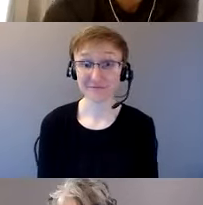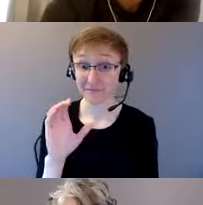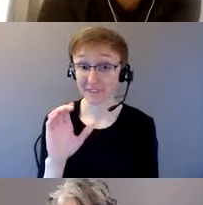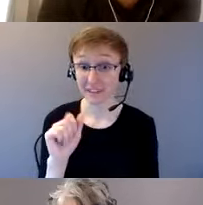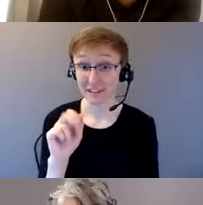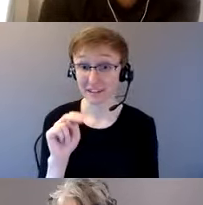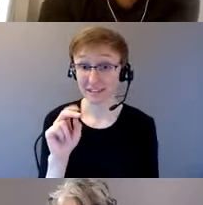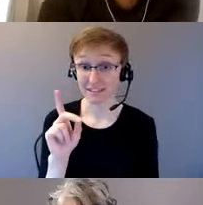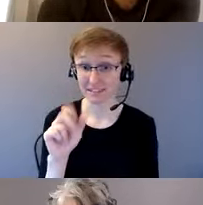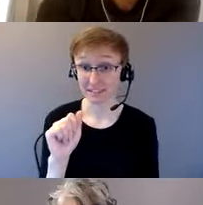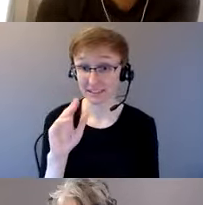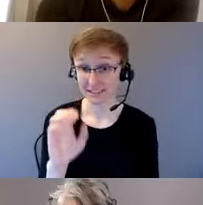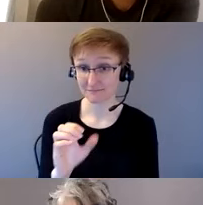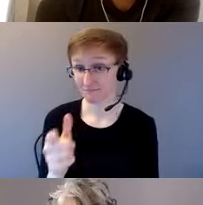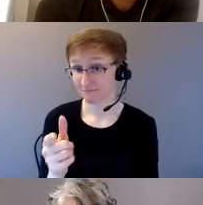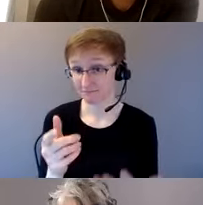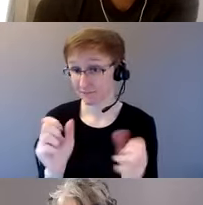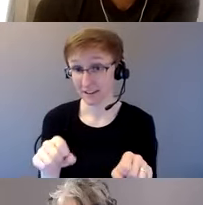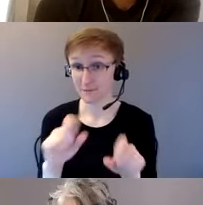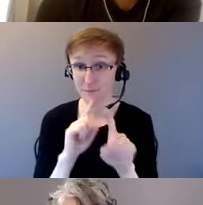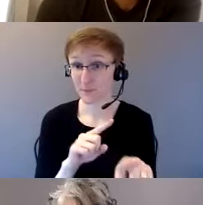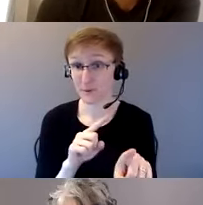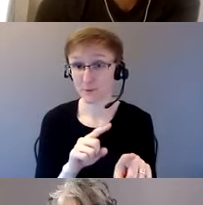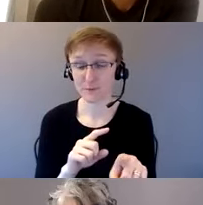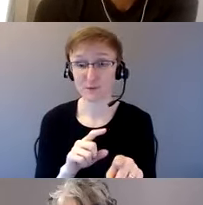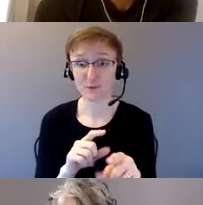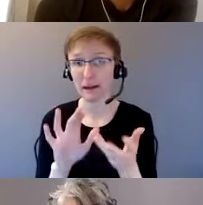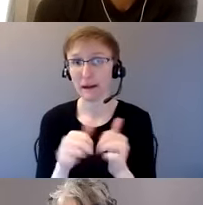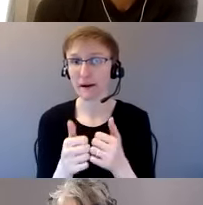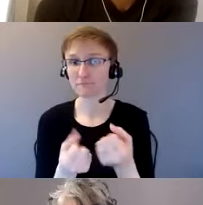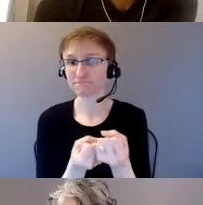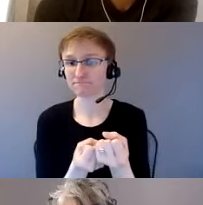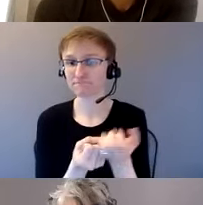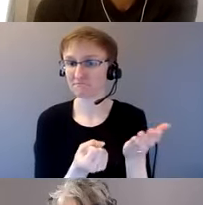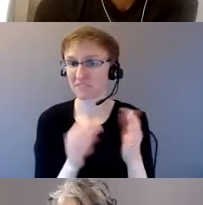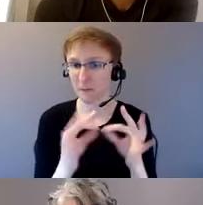help and respond in your role in assisting with the family as well now?